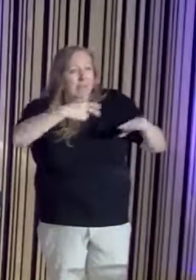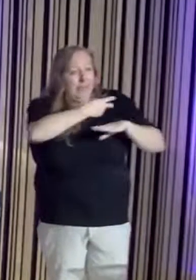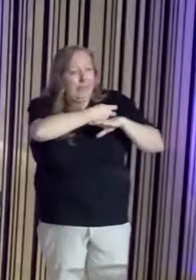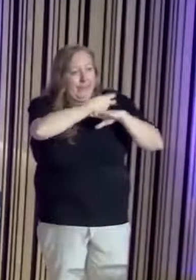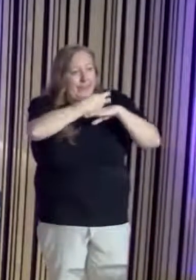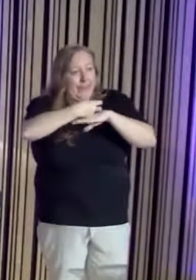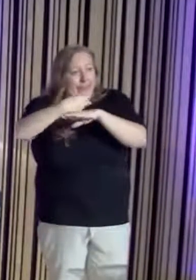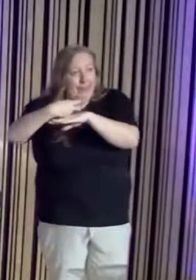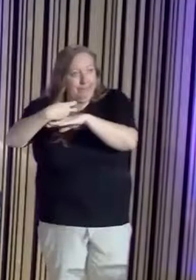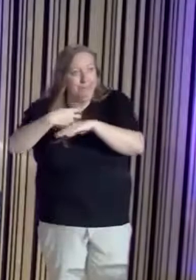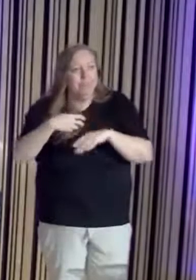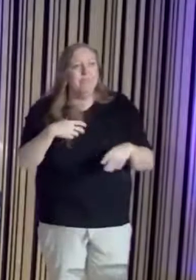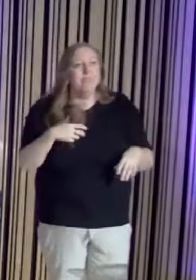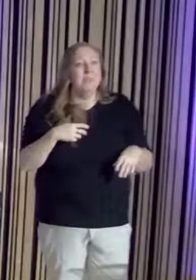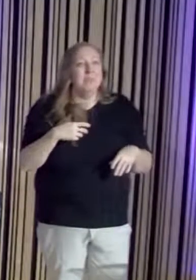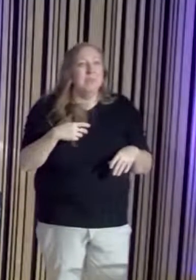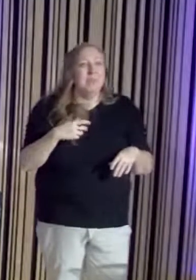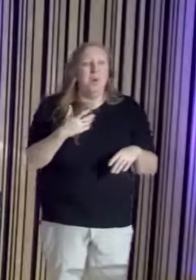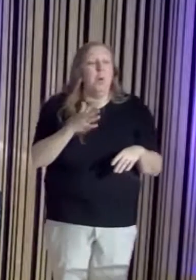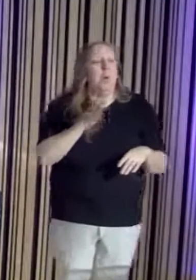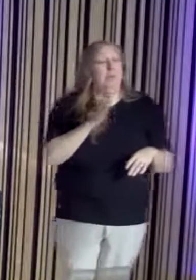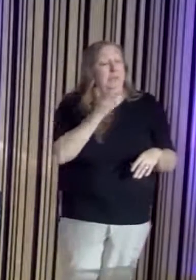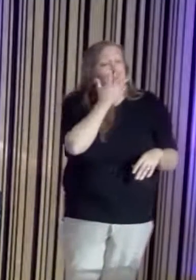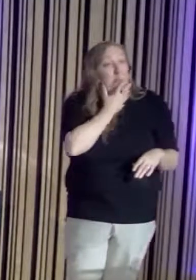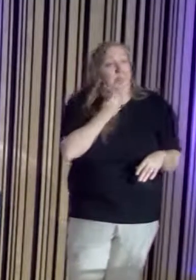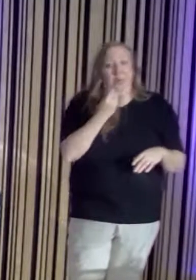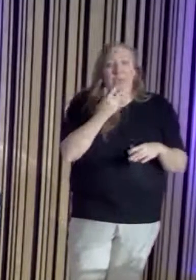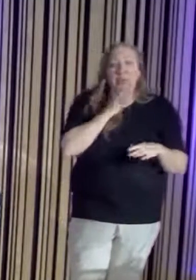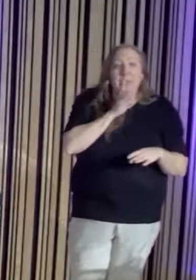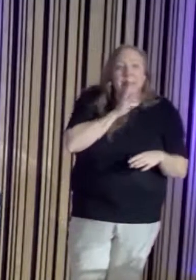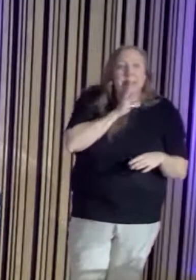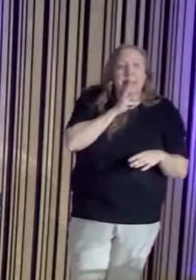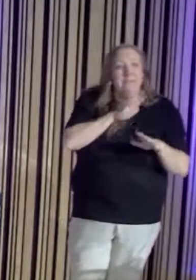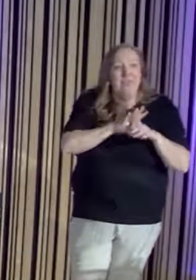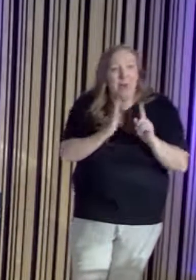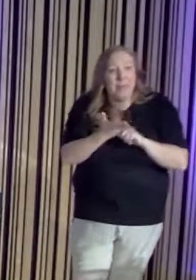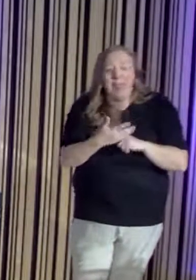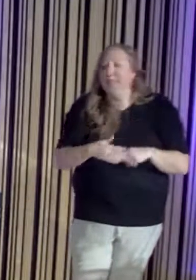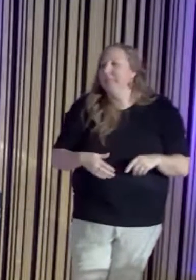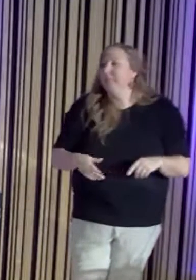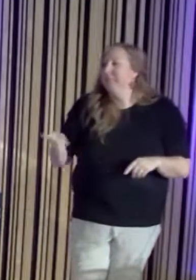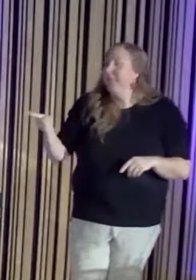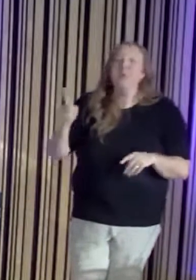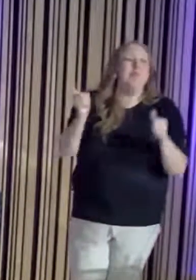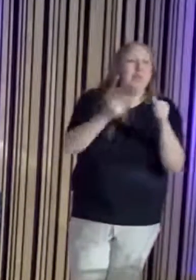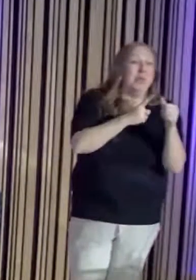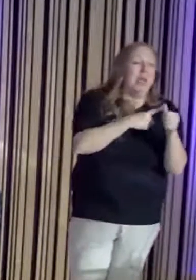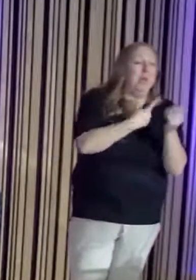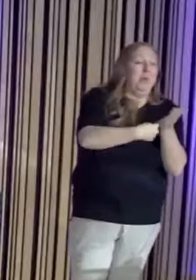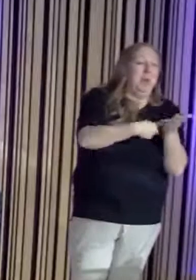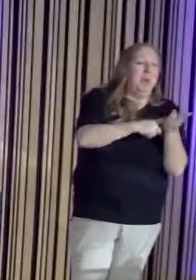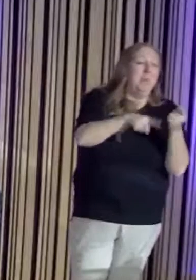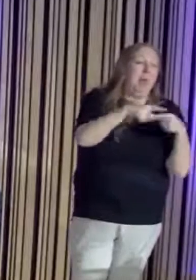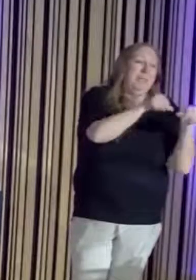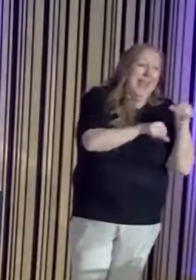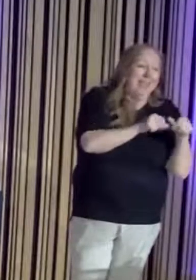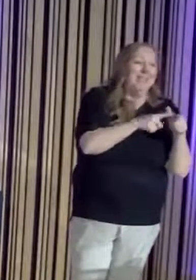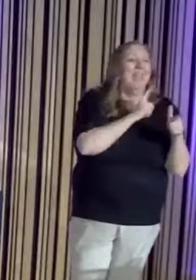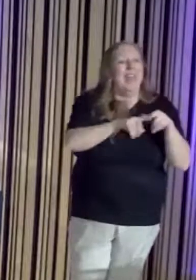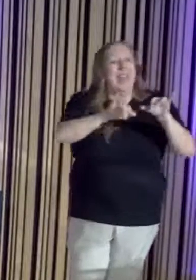adaptations to life in this liquid environment. Cool. So I'm going to stick with the science for a few minutes. Then I want to go to engineering and politics. So let's stick with the science.